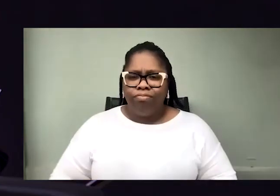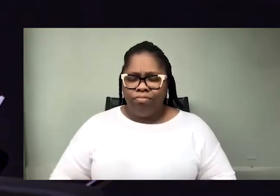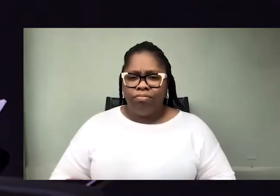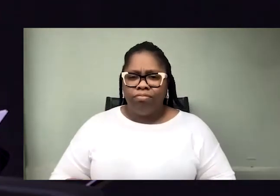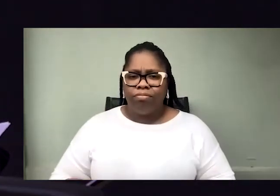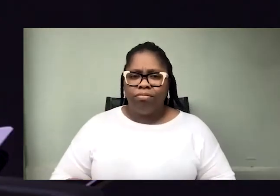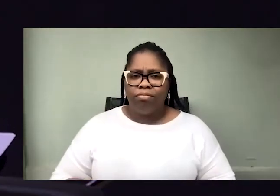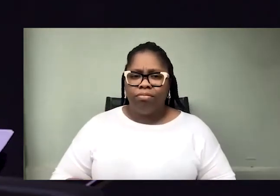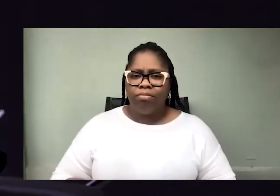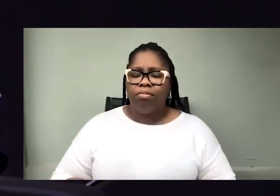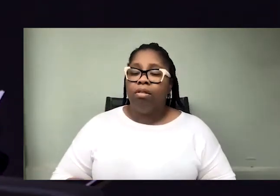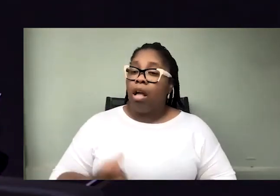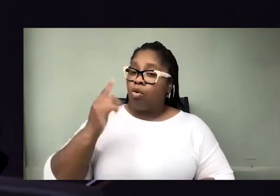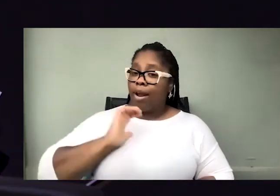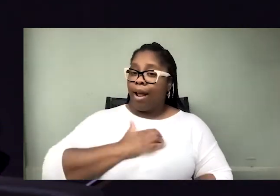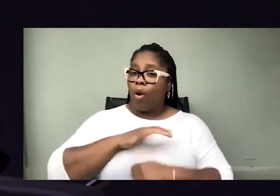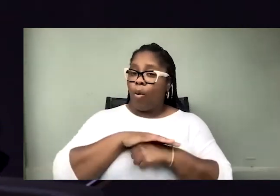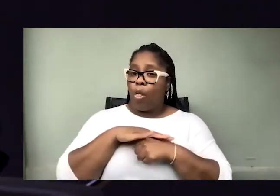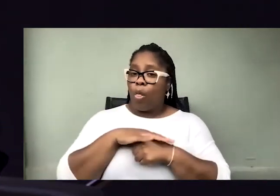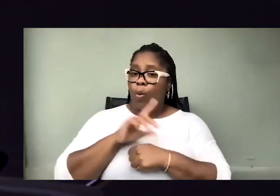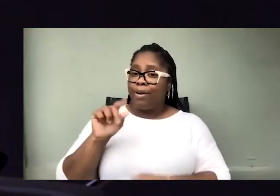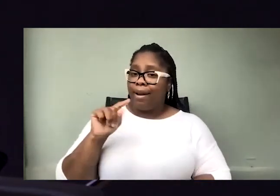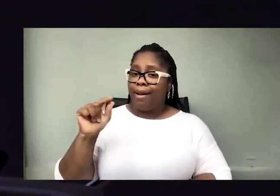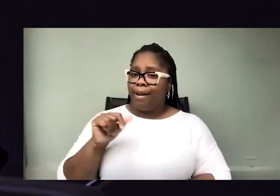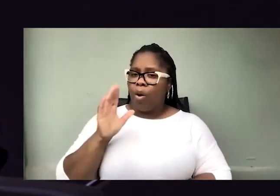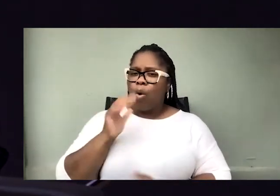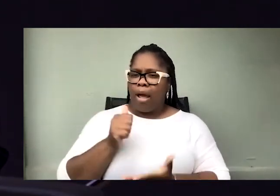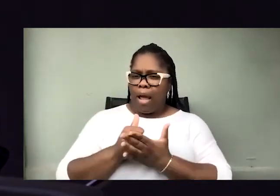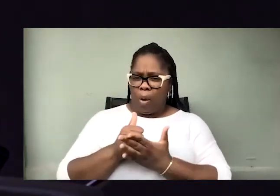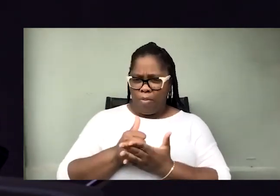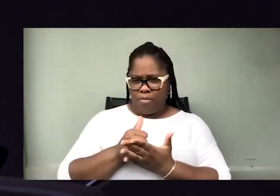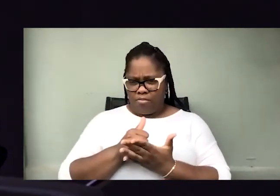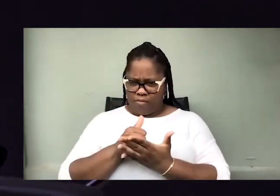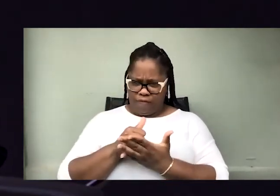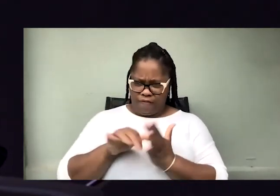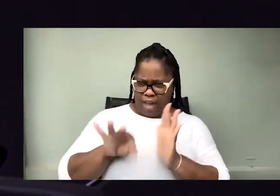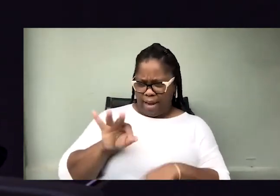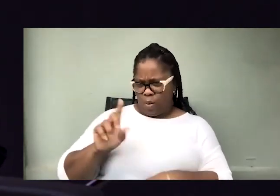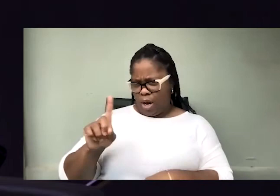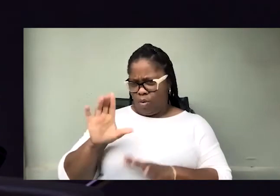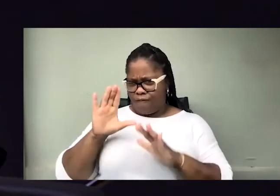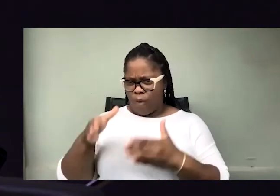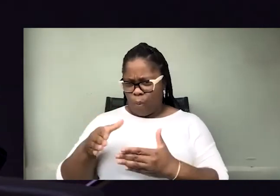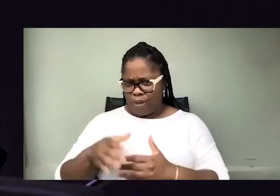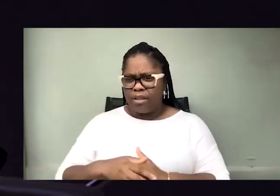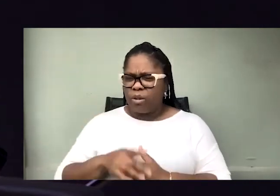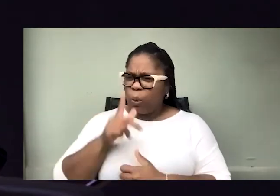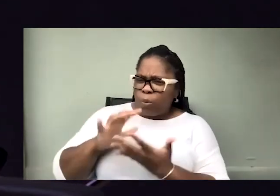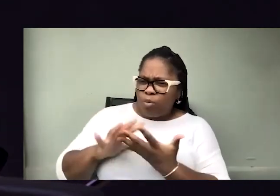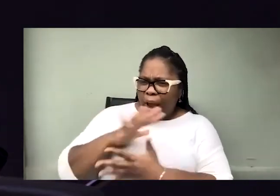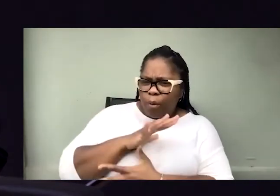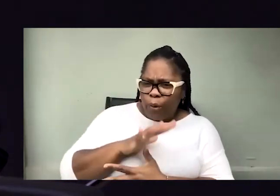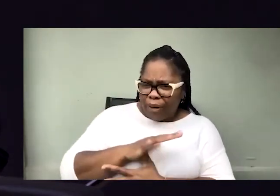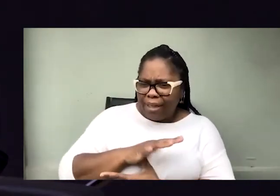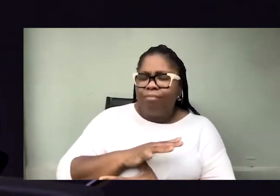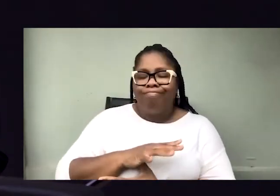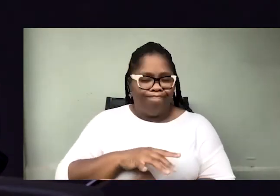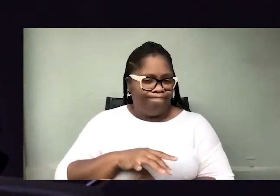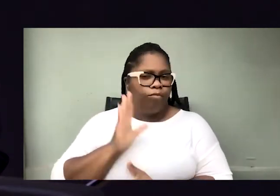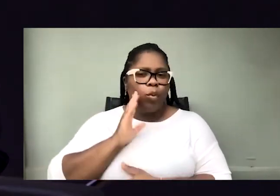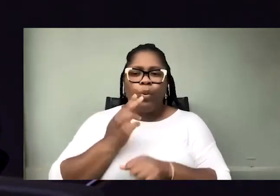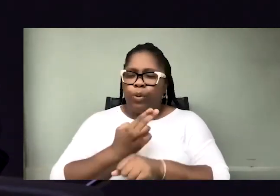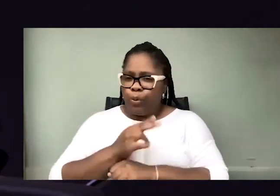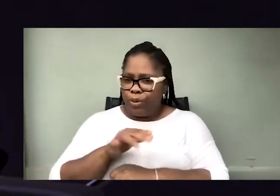Understanding our local data will drive our priority areas. That's another tool that we'll use to